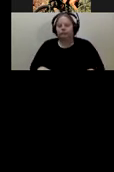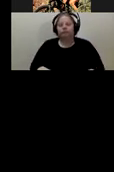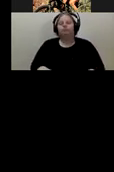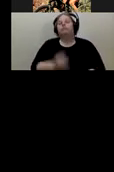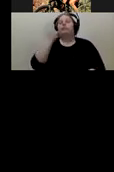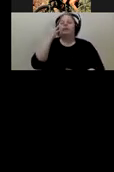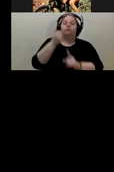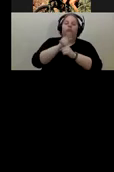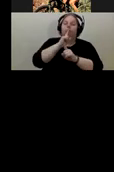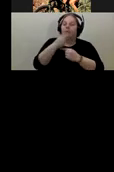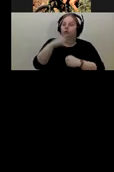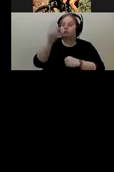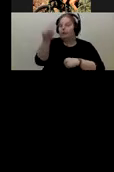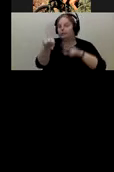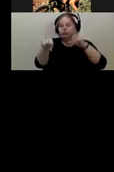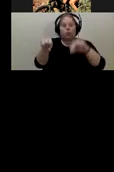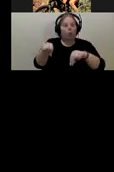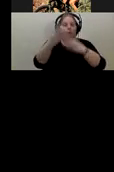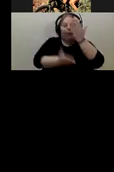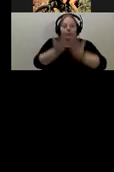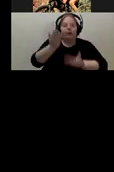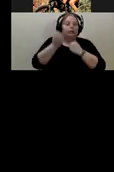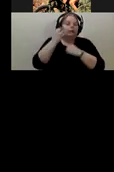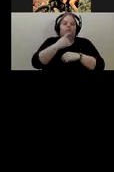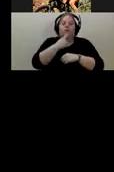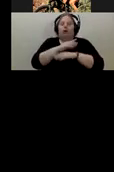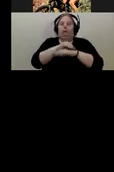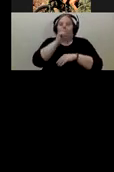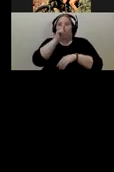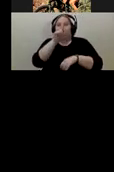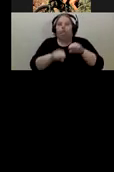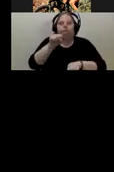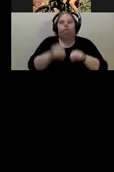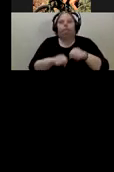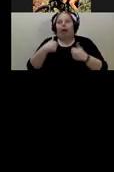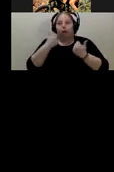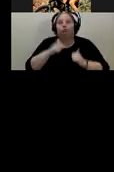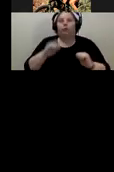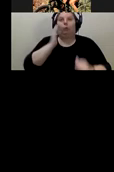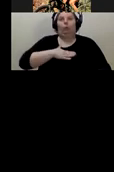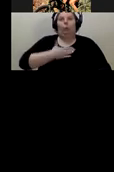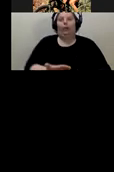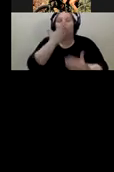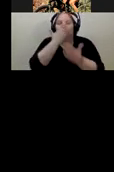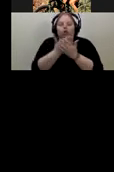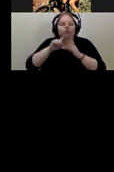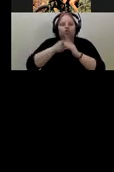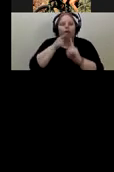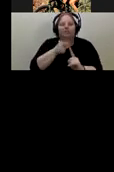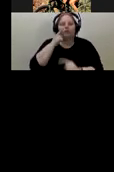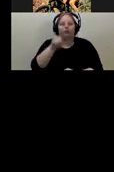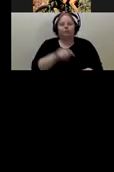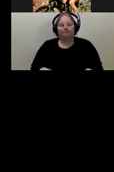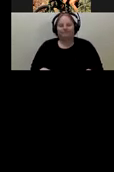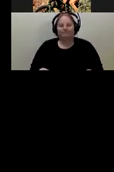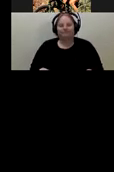said yes, whether you said no, whether you said maybe, whether you say I'm not sure, whether you said I'll try, that's a great place to start. So